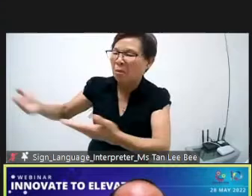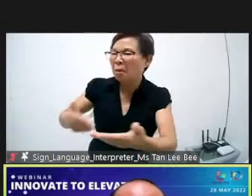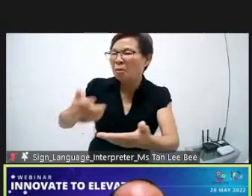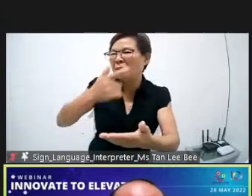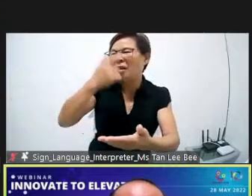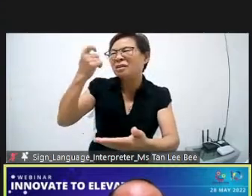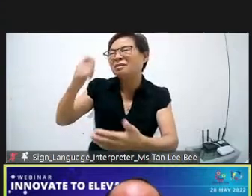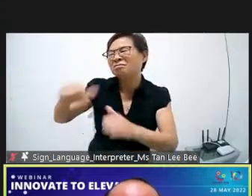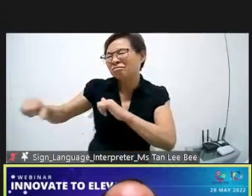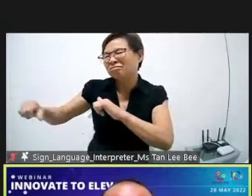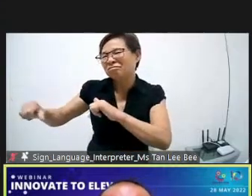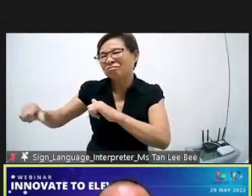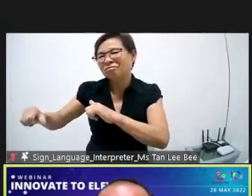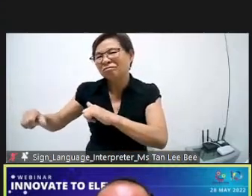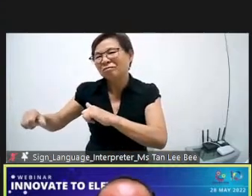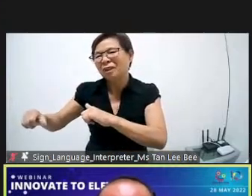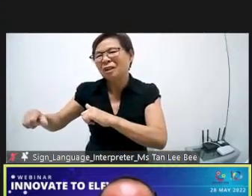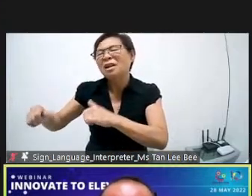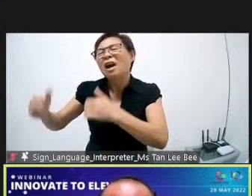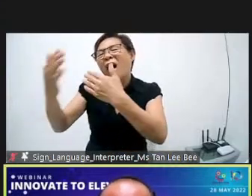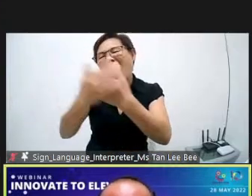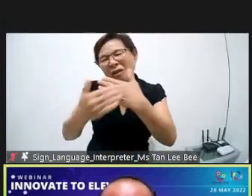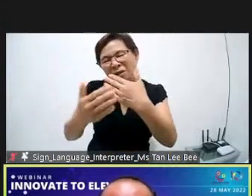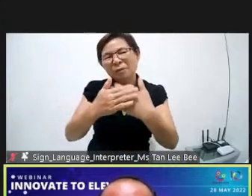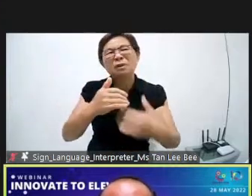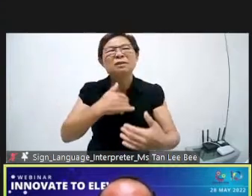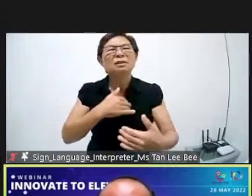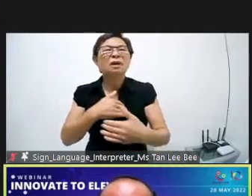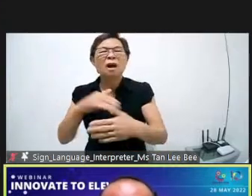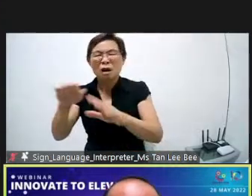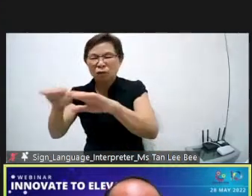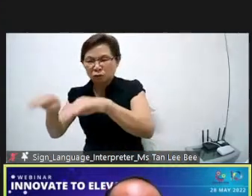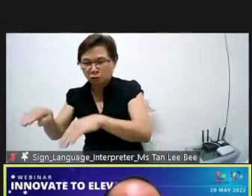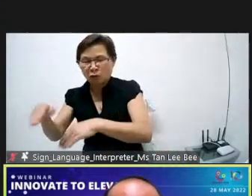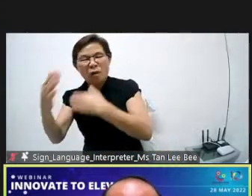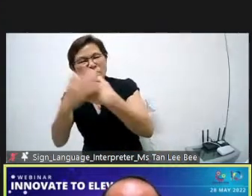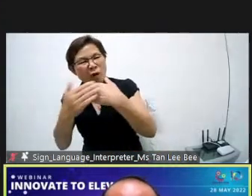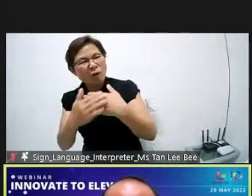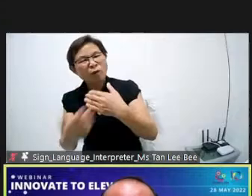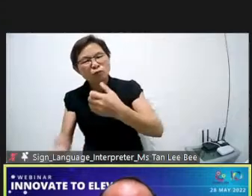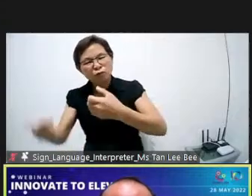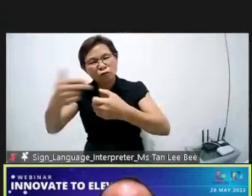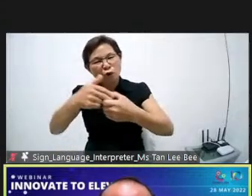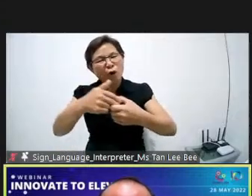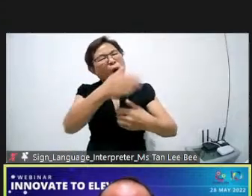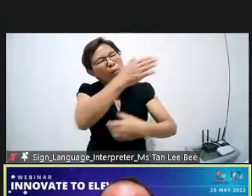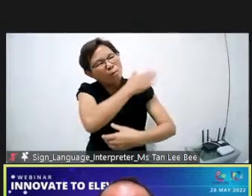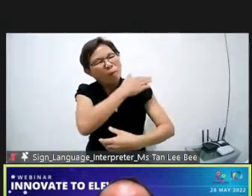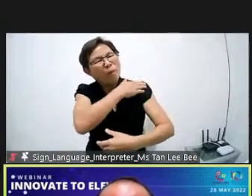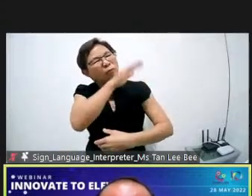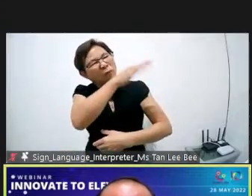reason. So she asked me to bring her to the fun run program. She told me there is